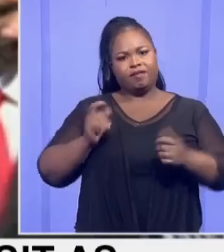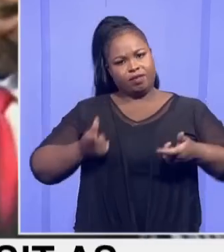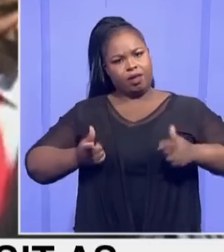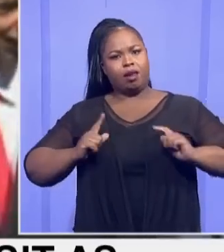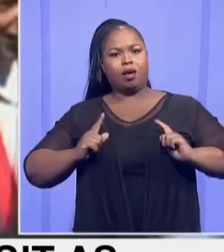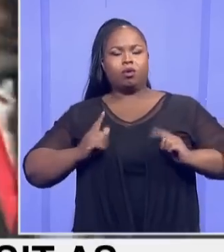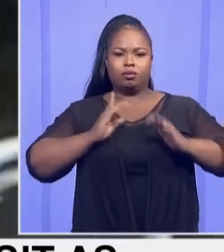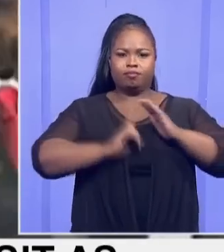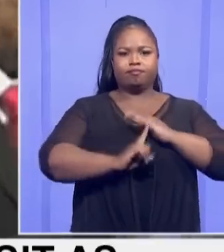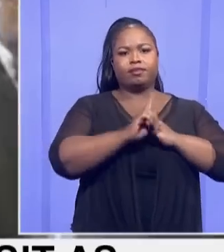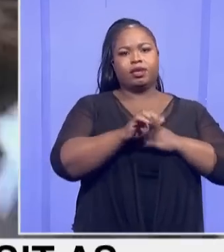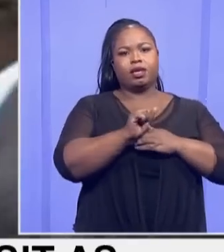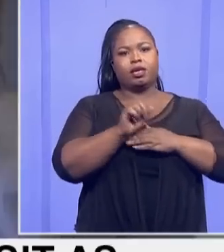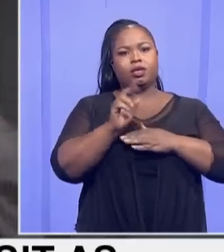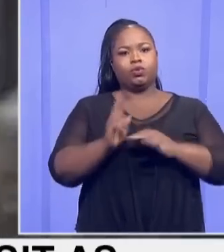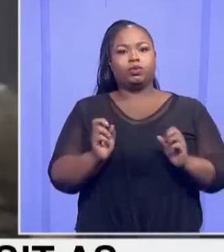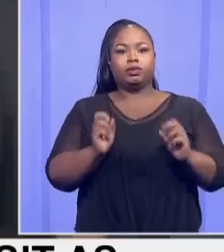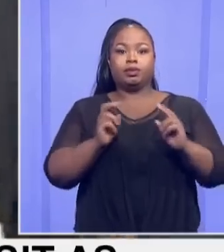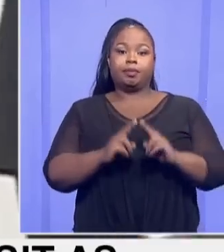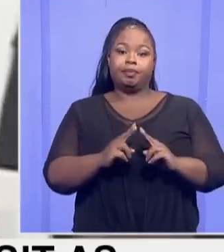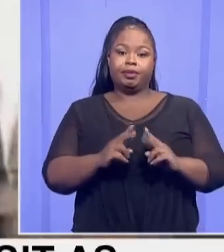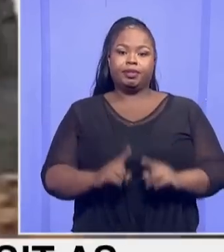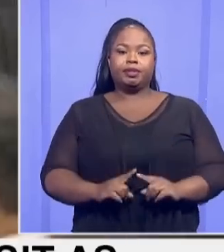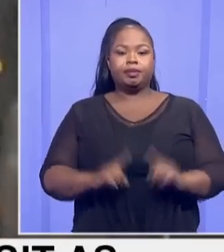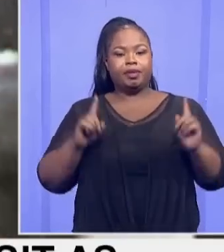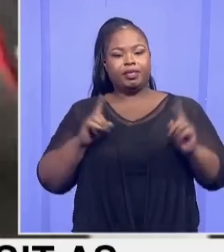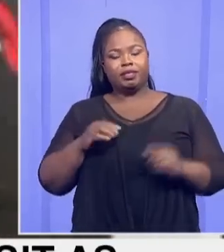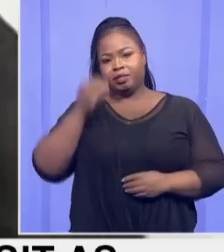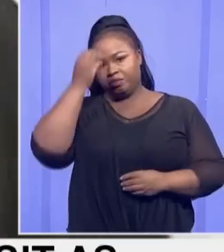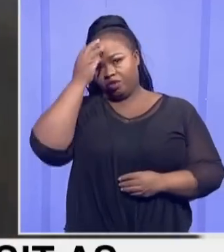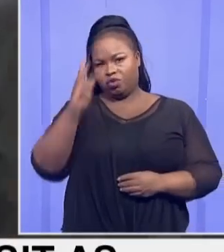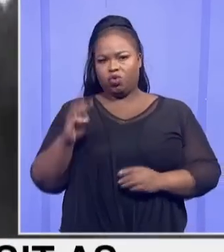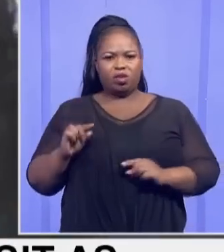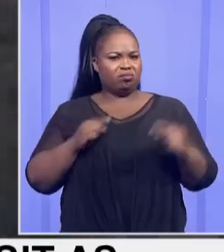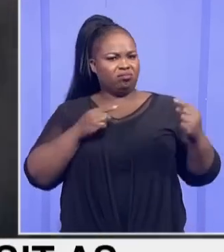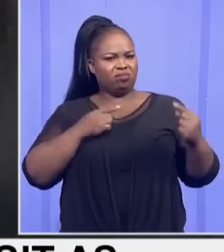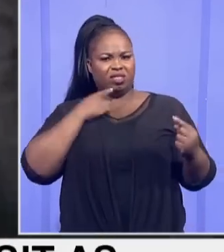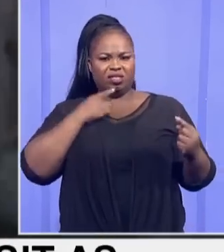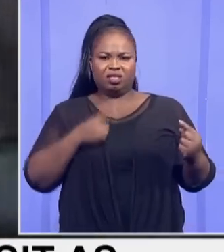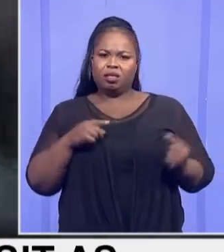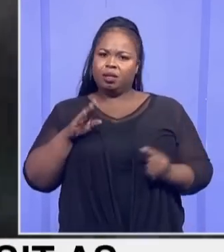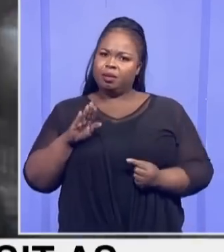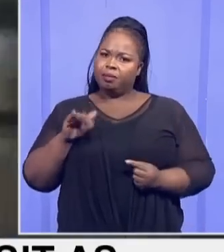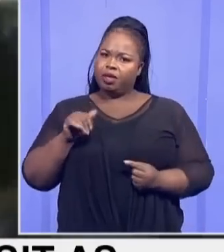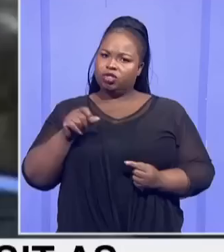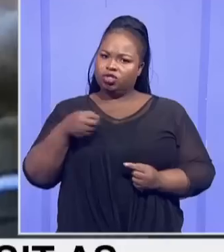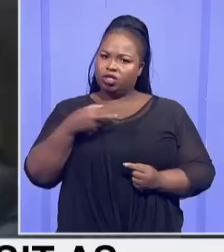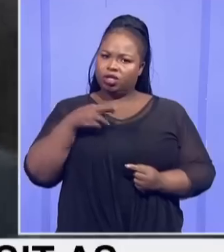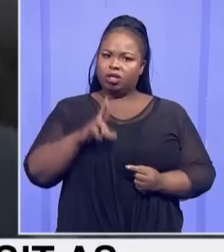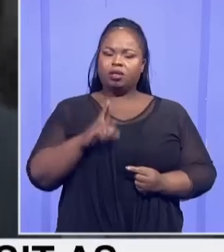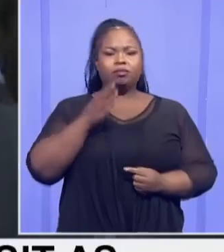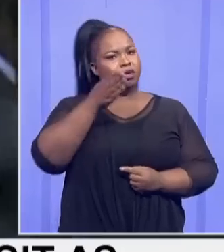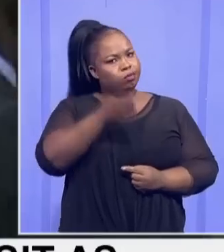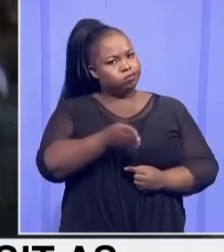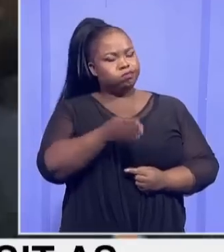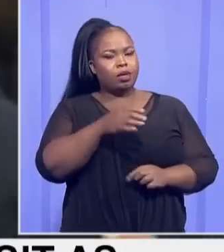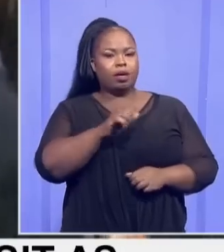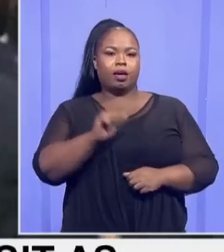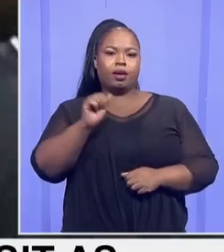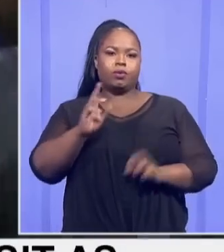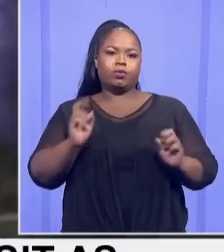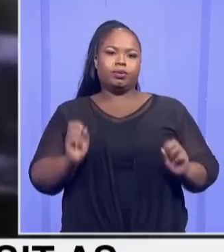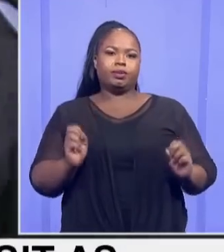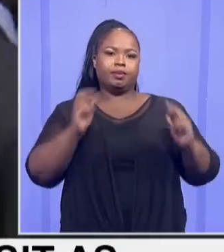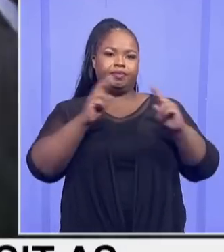AU summit. However, Pretoria had argued that Bashir was attending the AU summit and